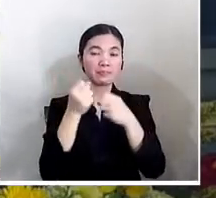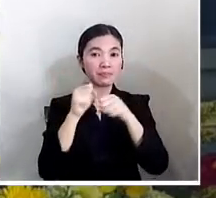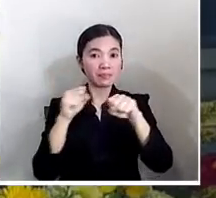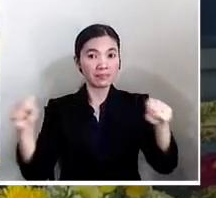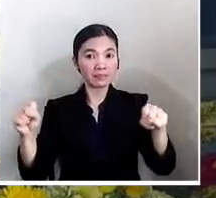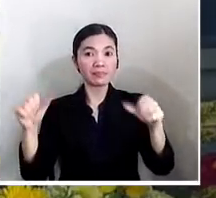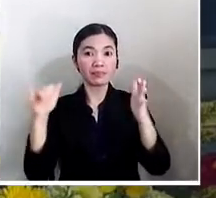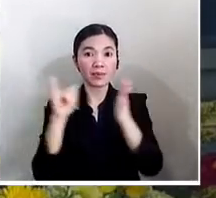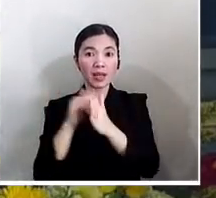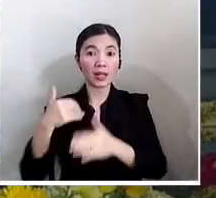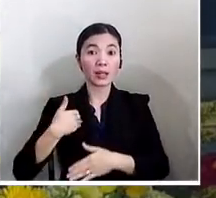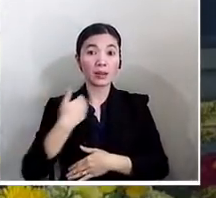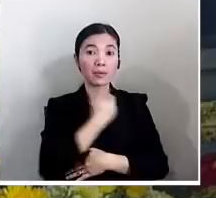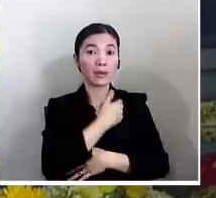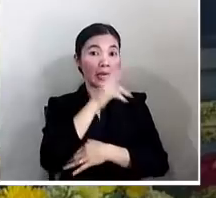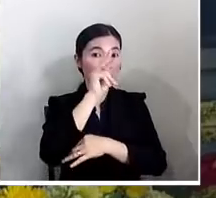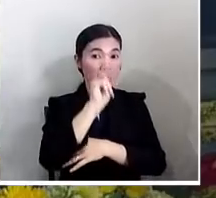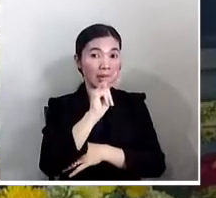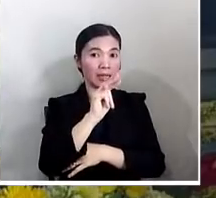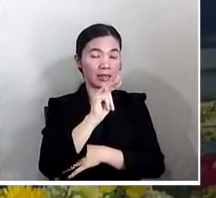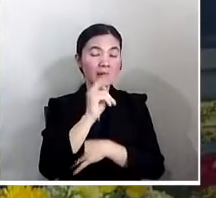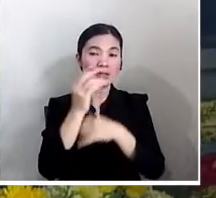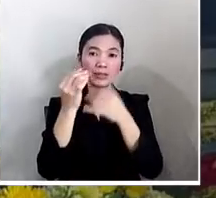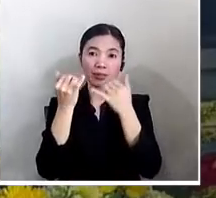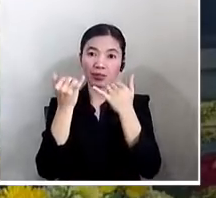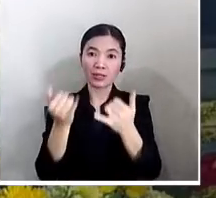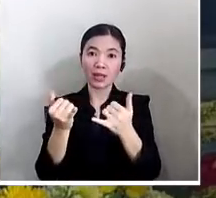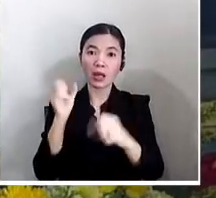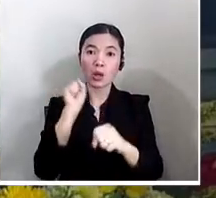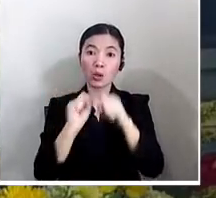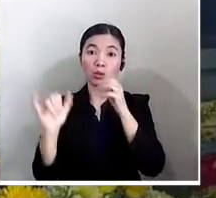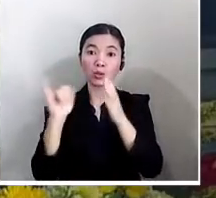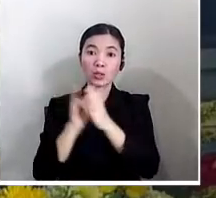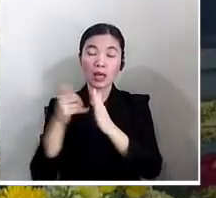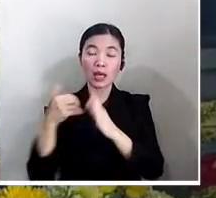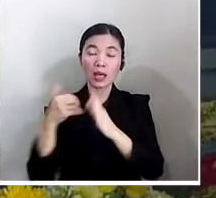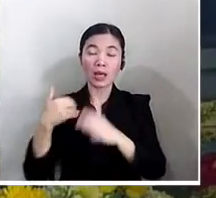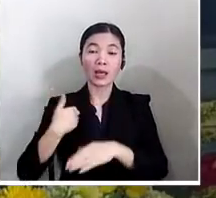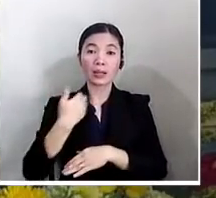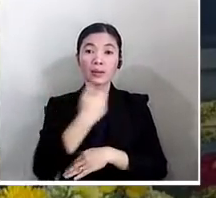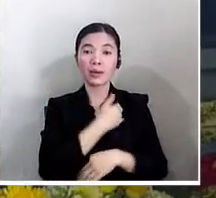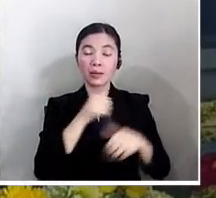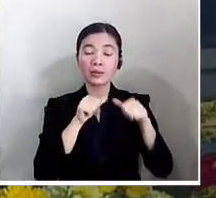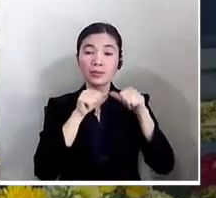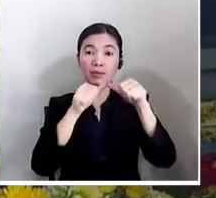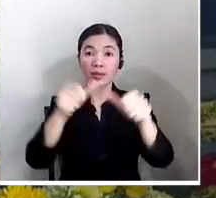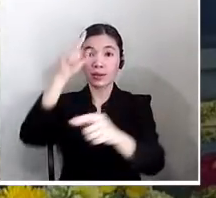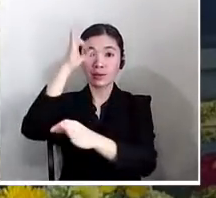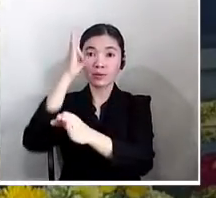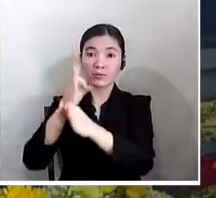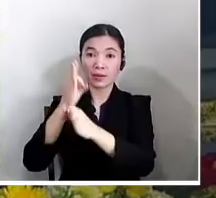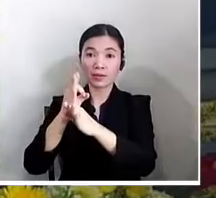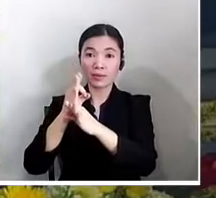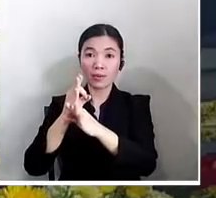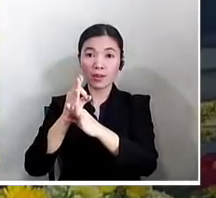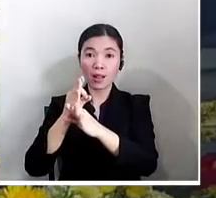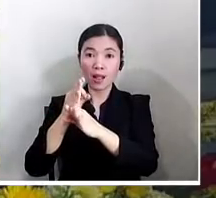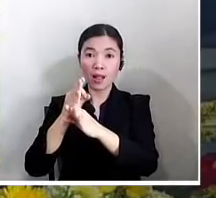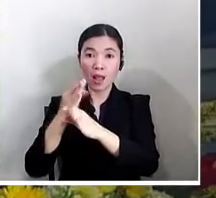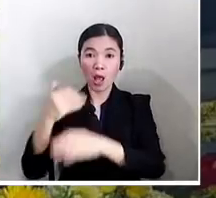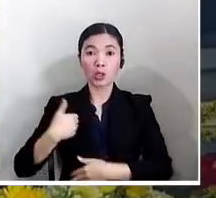today so that we will remain steadfast with our faith in the